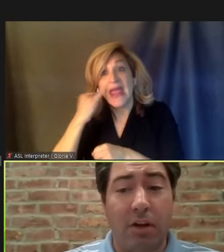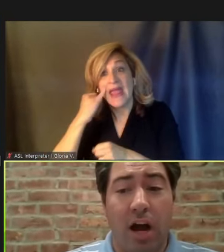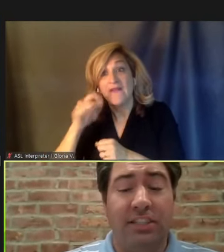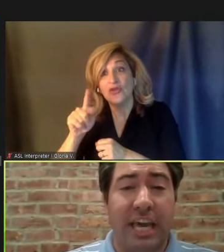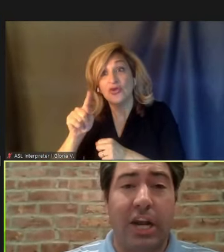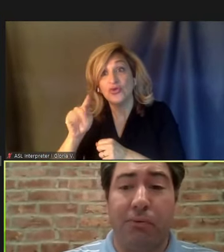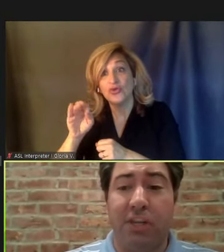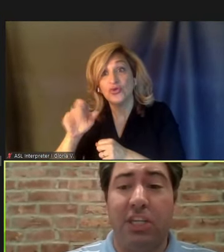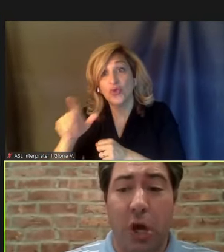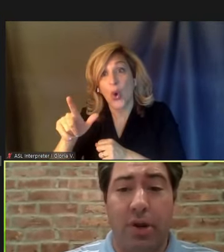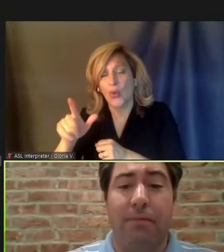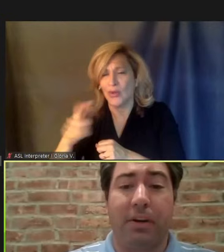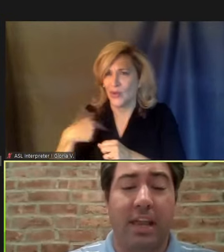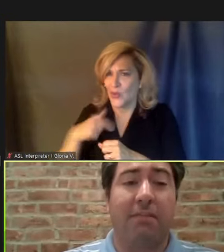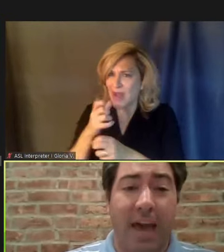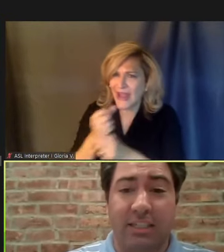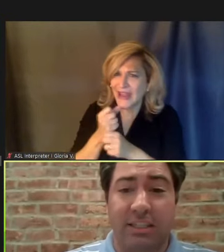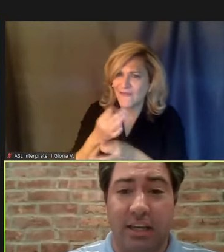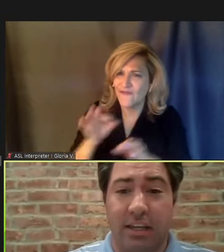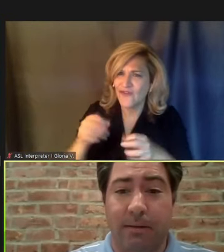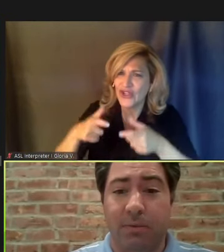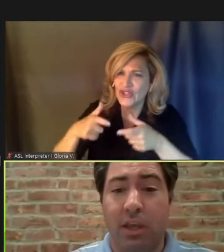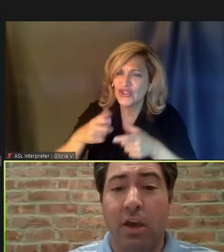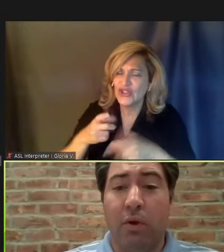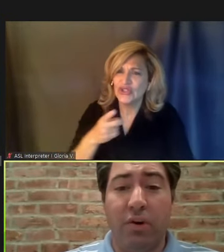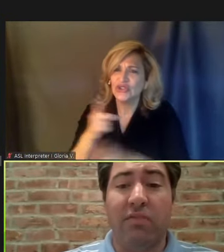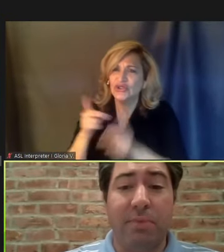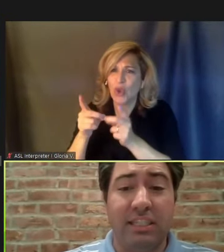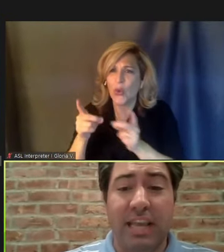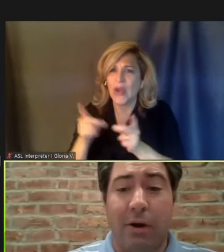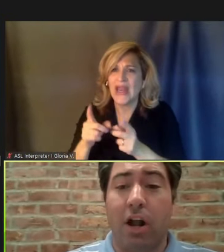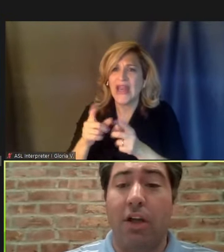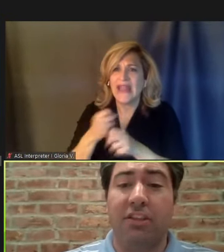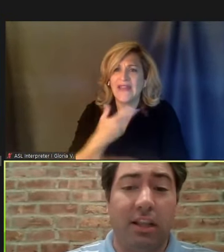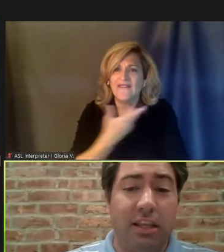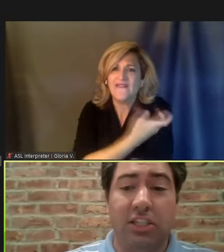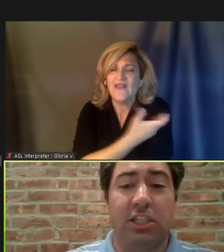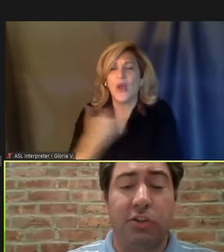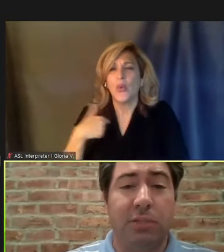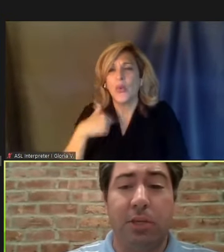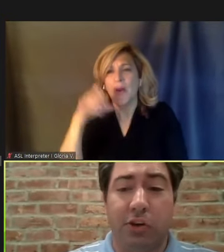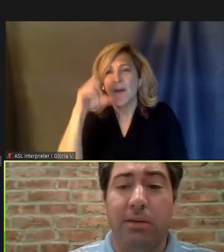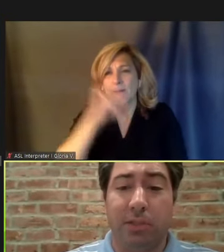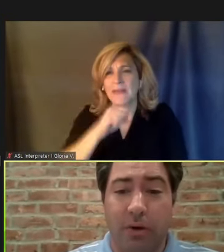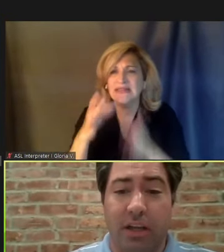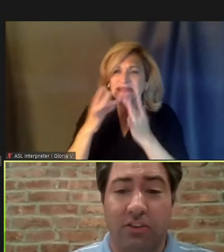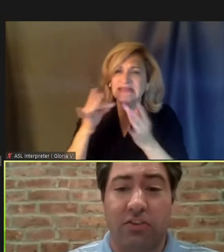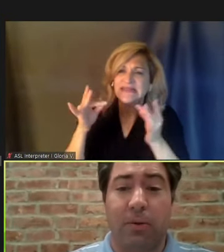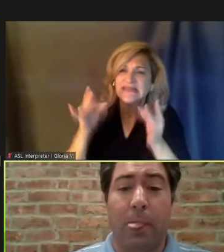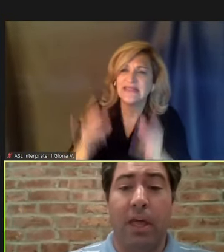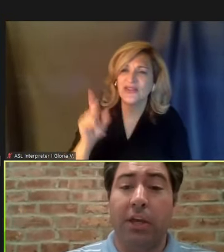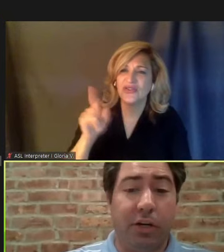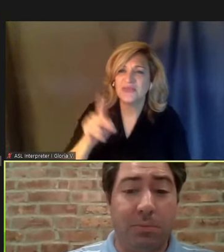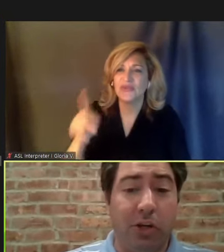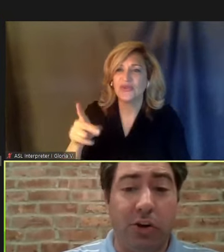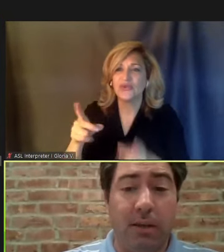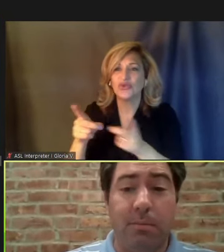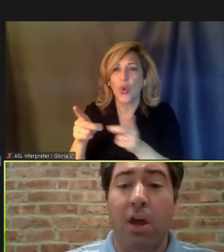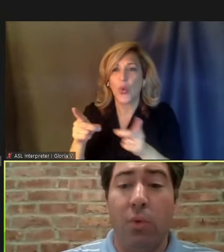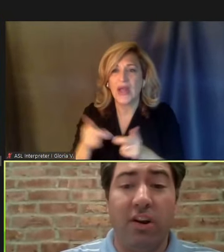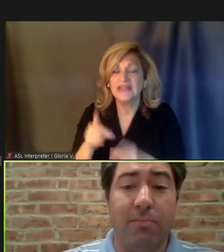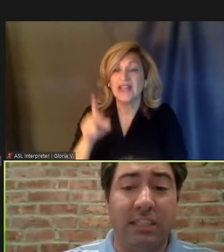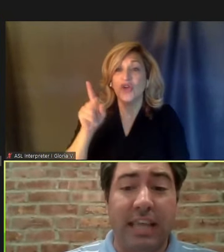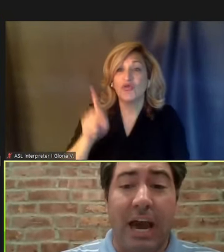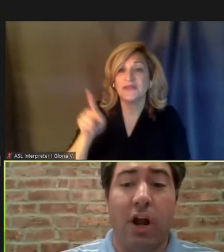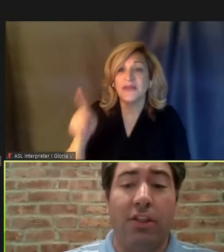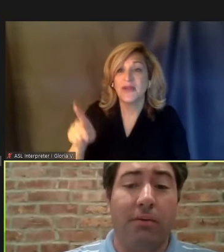not have gone to get our free donut for getting vaccinated. We would have missed out on the delicious Krispy Kreme donuts. Krispy Kreme